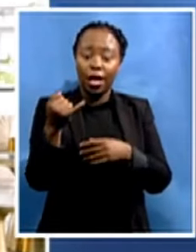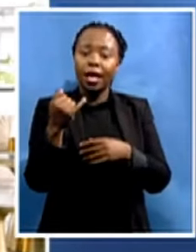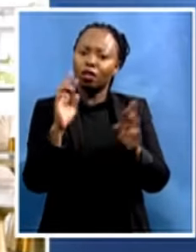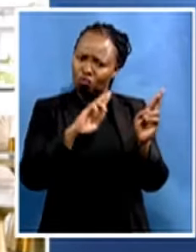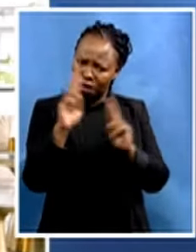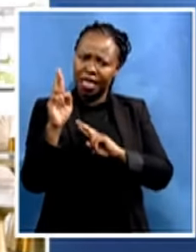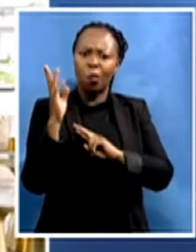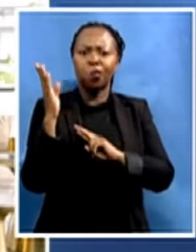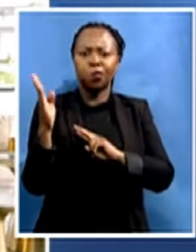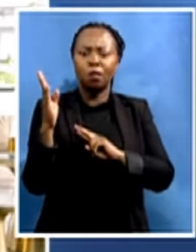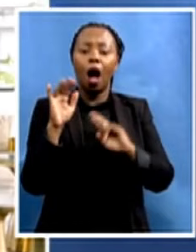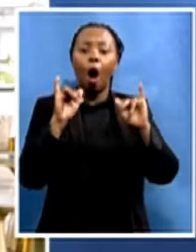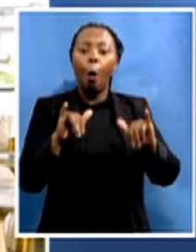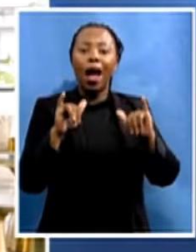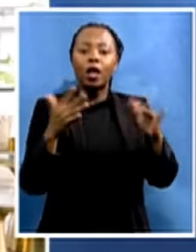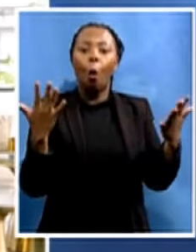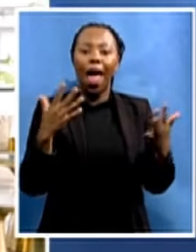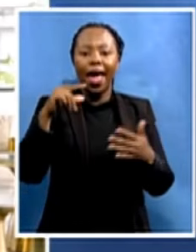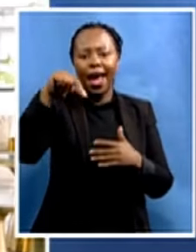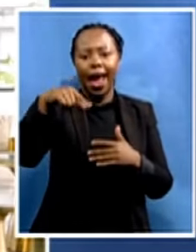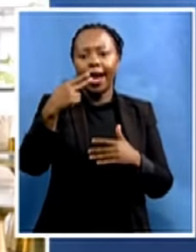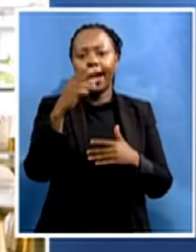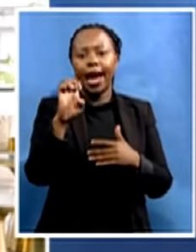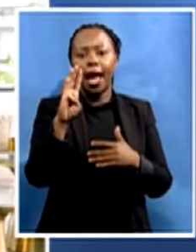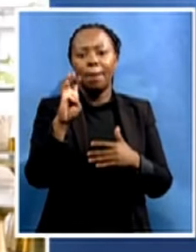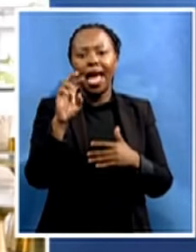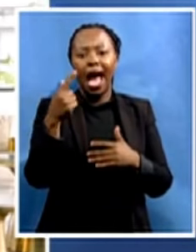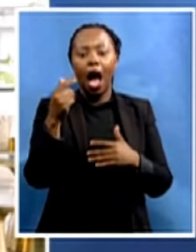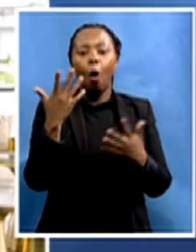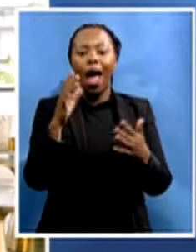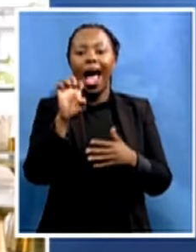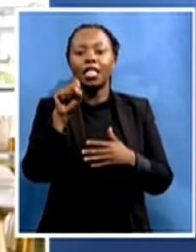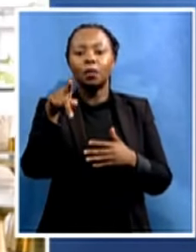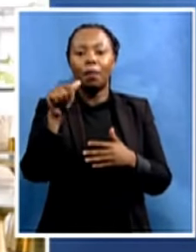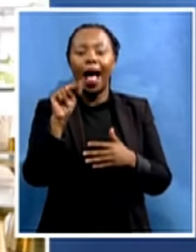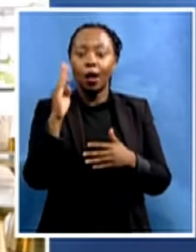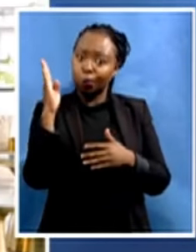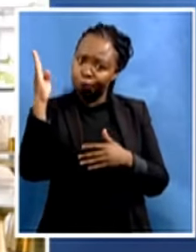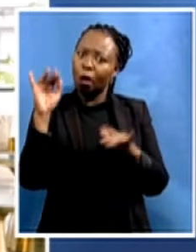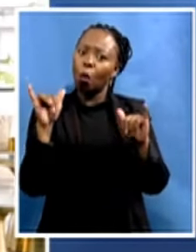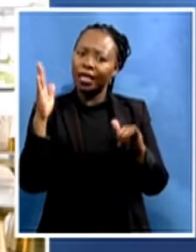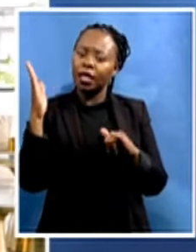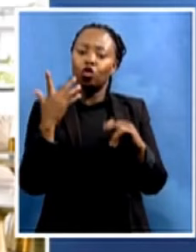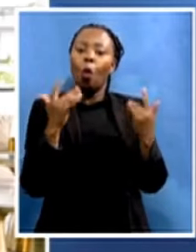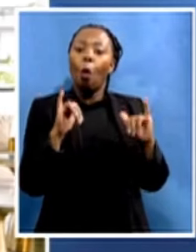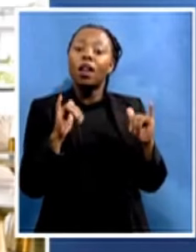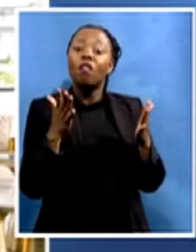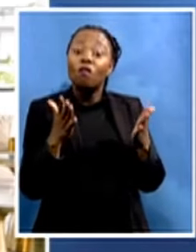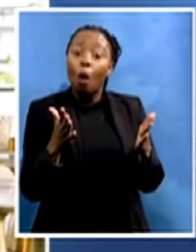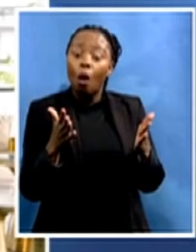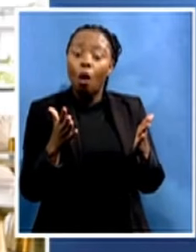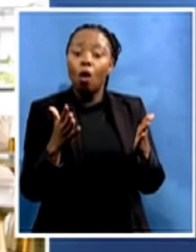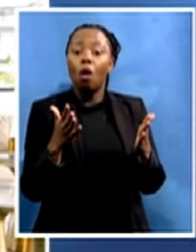Gqeberha, Aspen manufacturing plant. All that they are waiting for is a go-ahead from, FDA